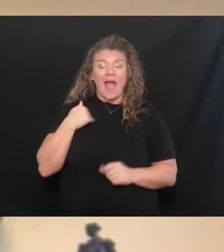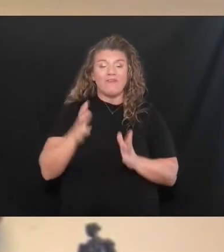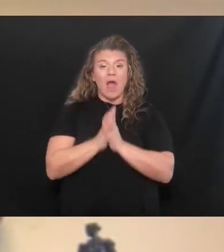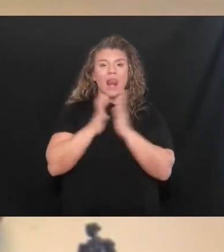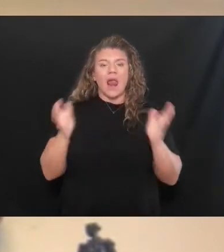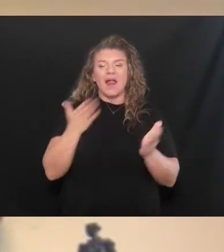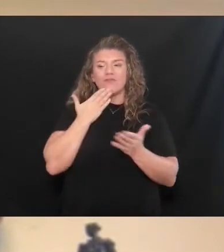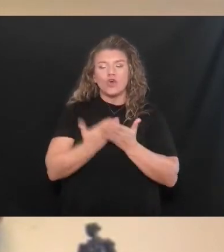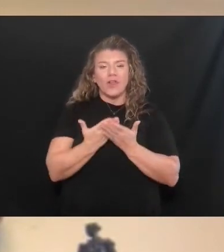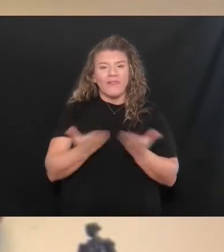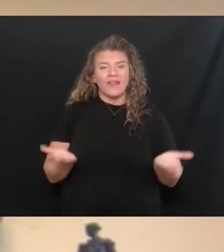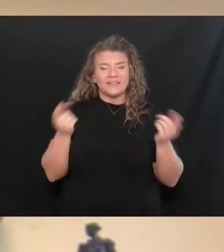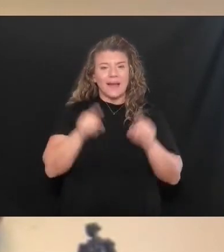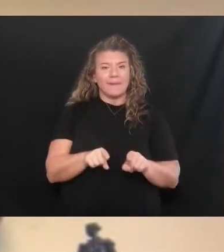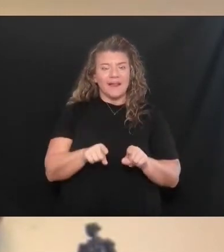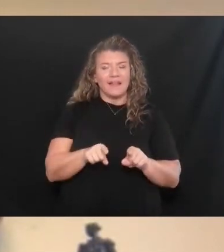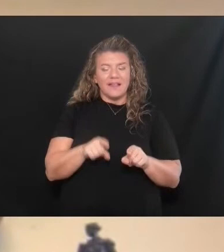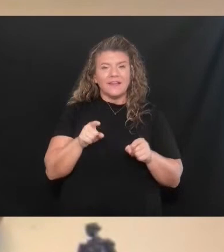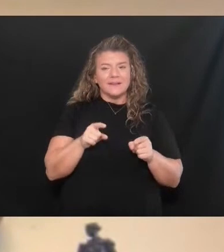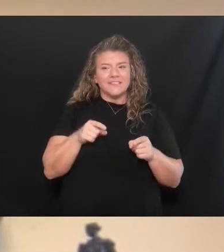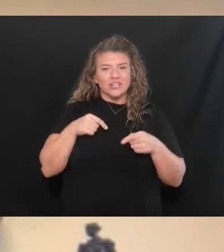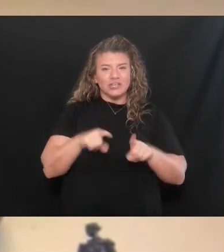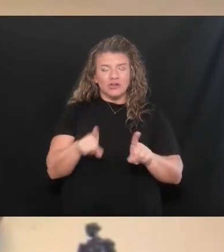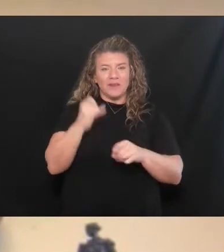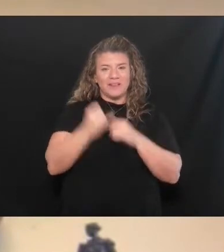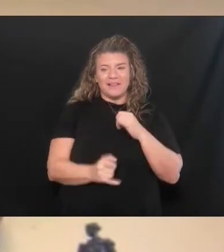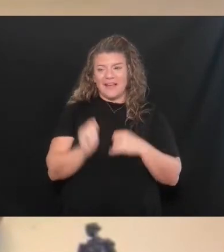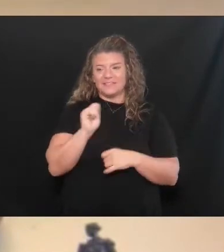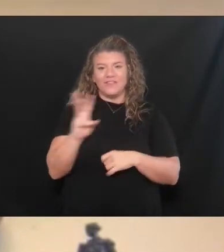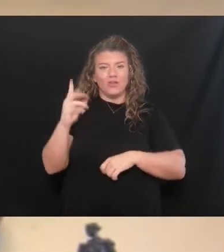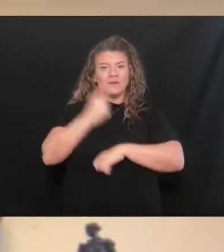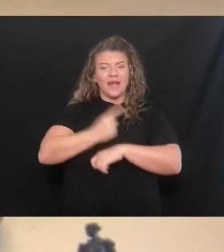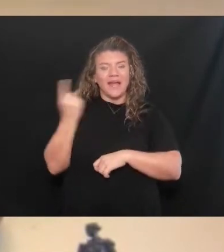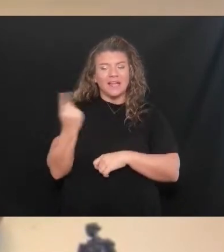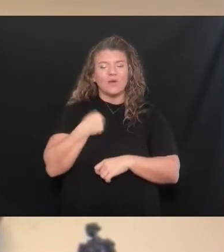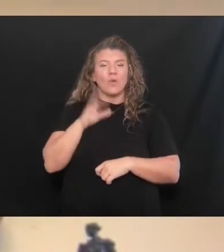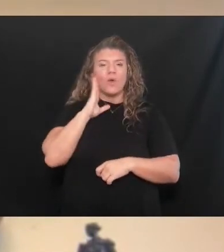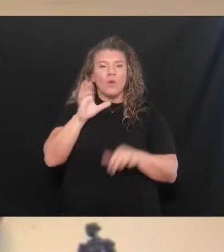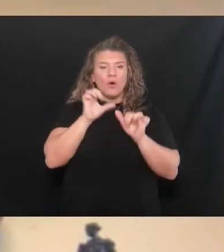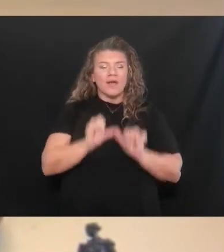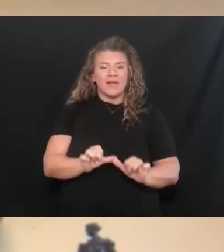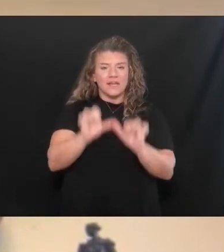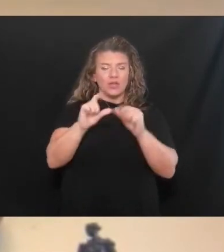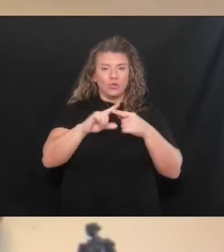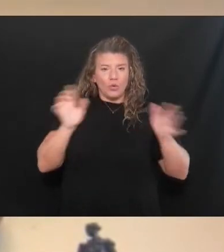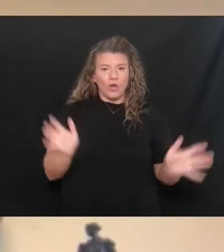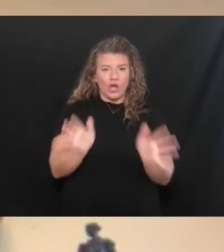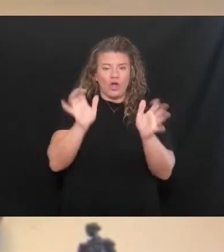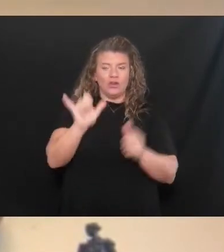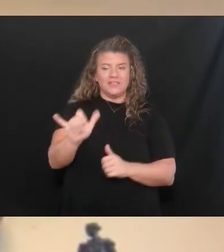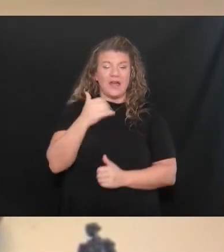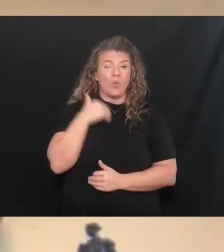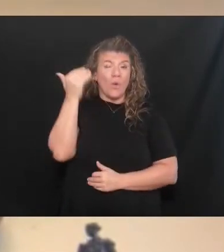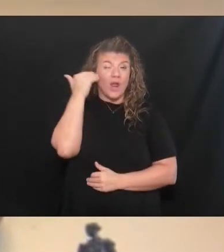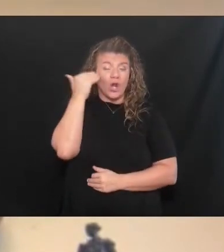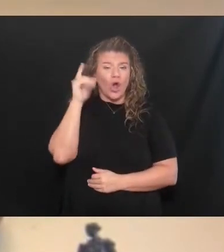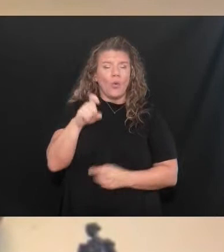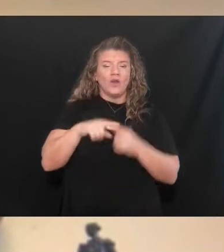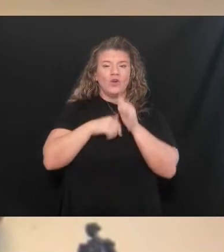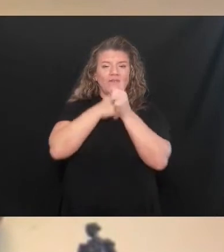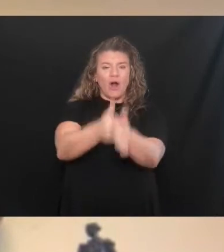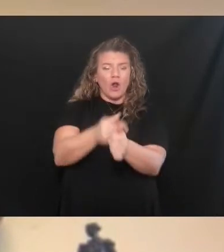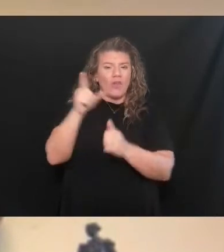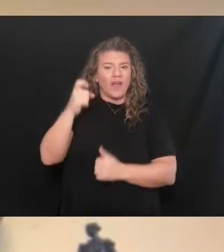of good movements that have occurred over the last several days, and we will continue to press that, as we know we need to follow the